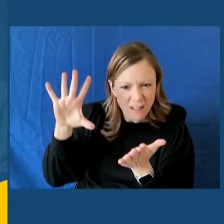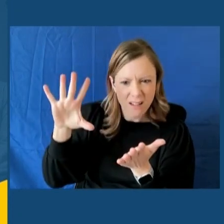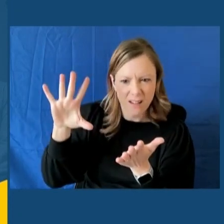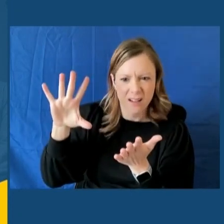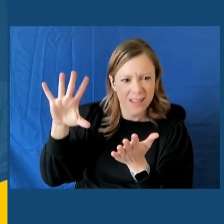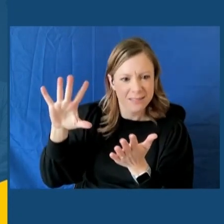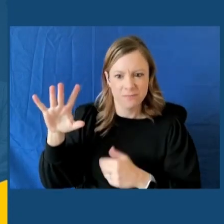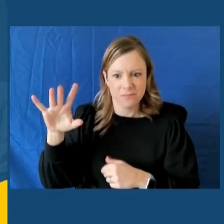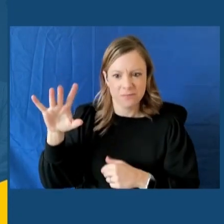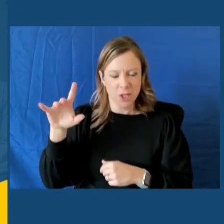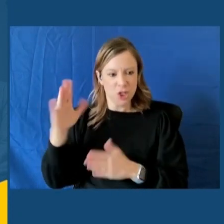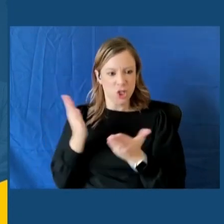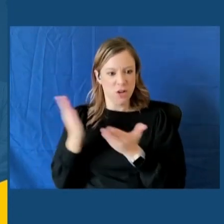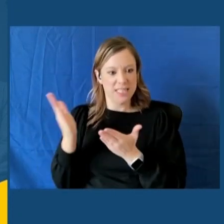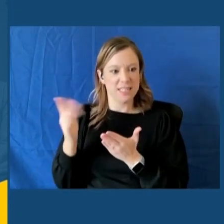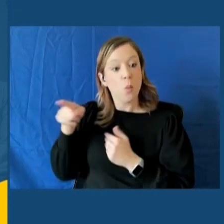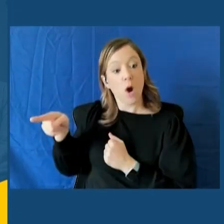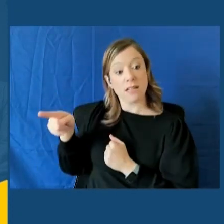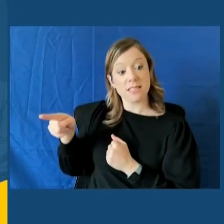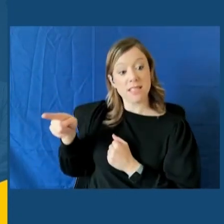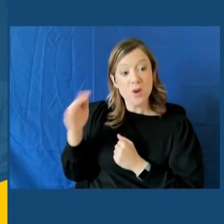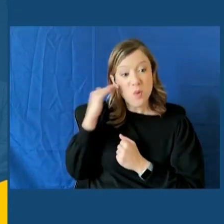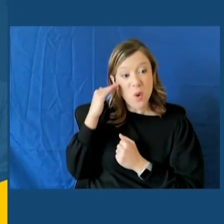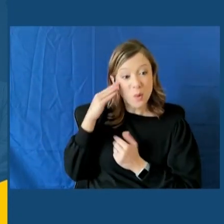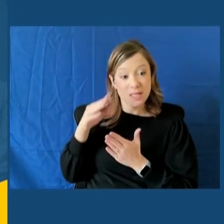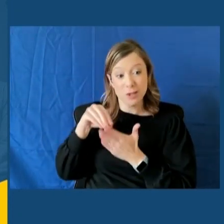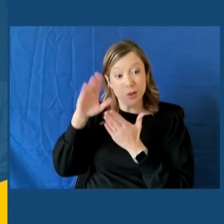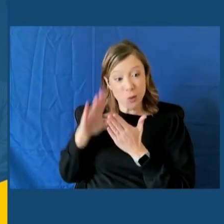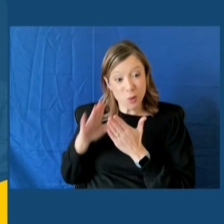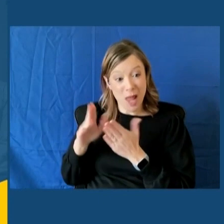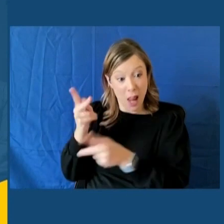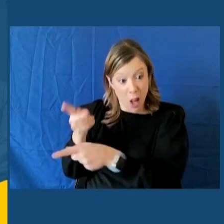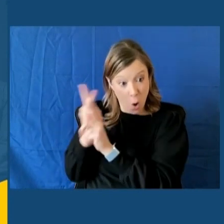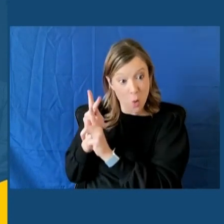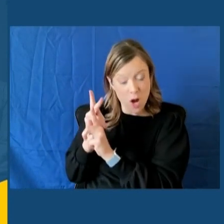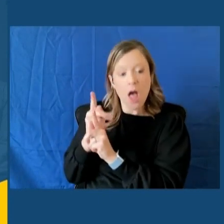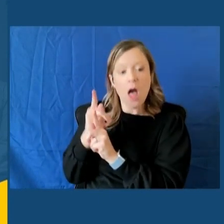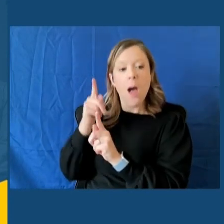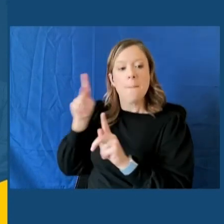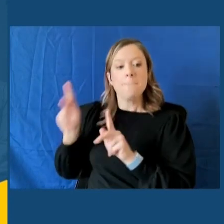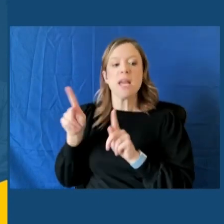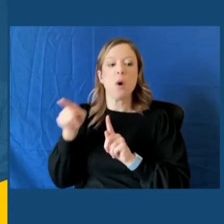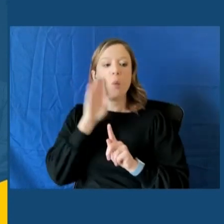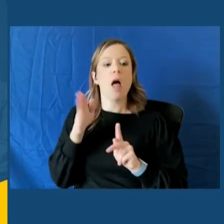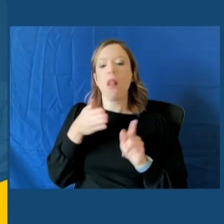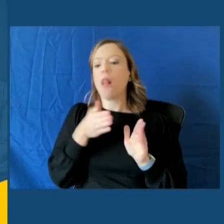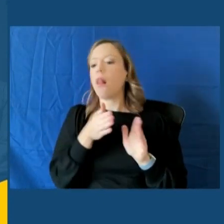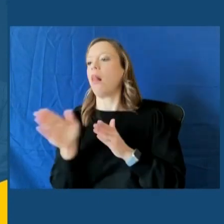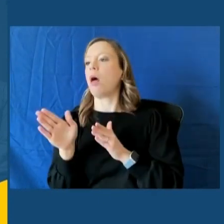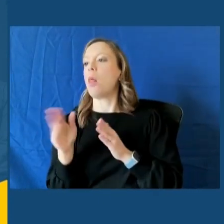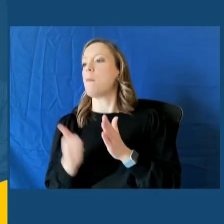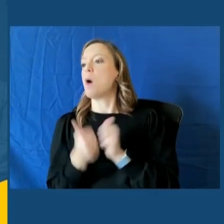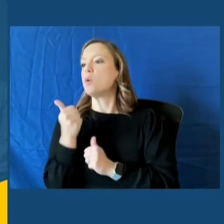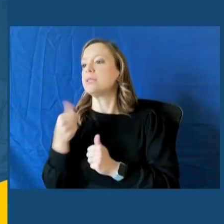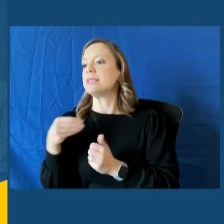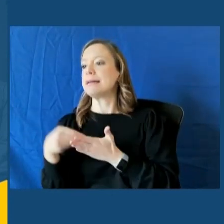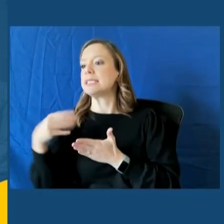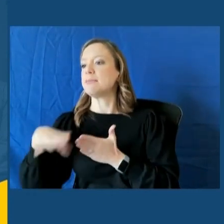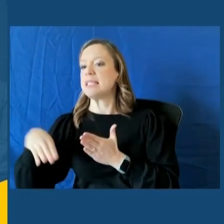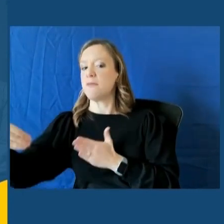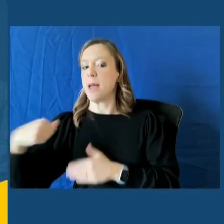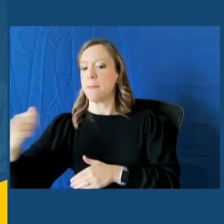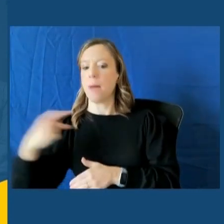expensive repayment options, and debt collectors who manipulate seniors into giving up their protected